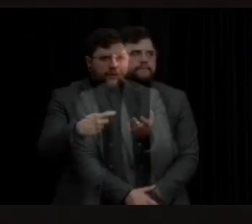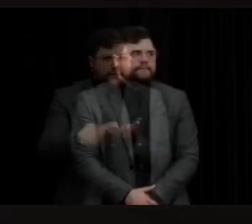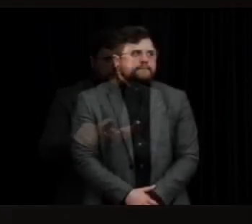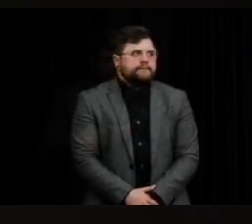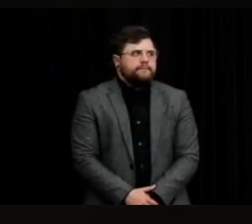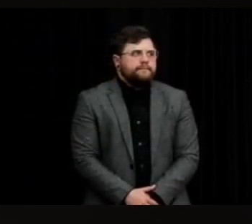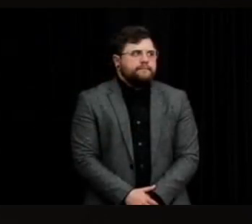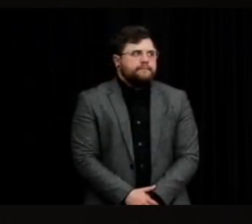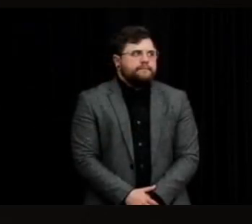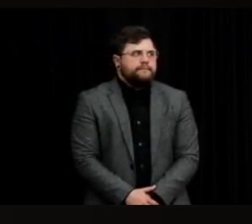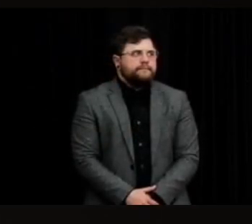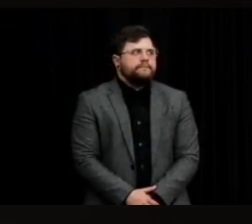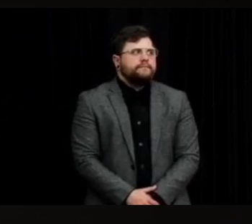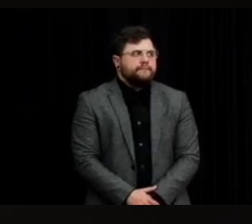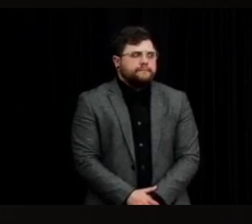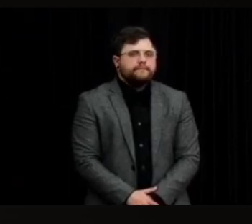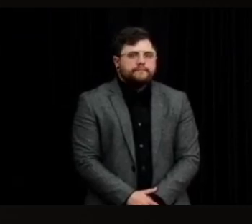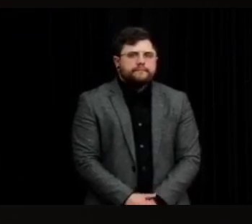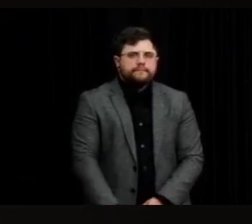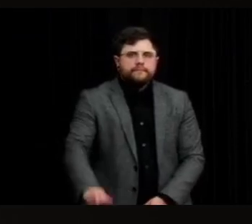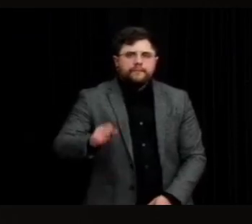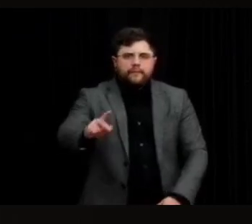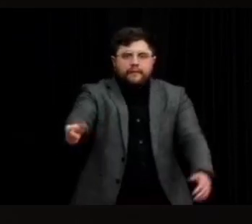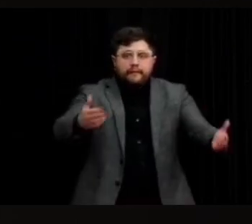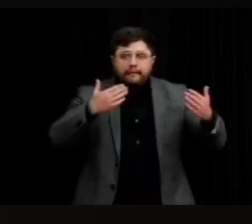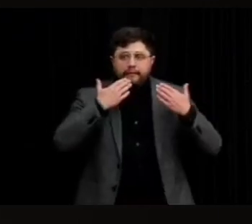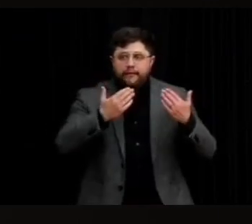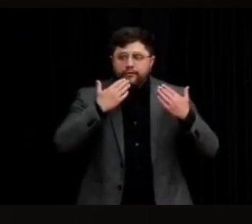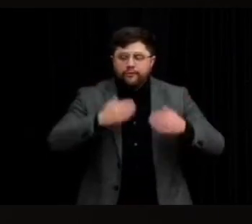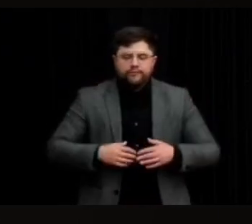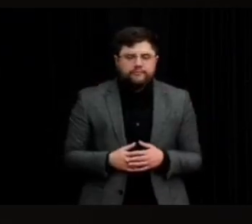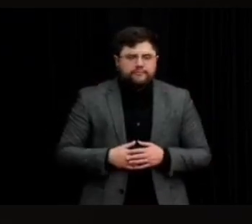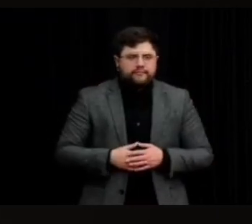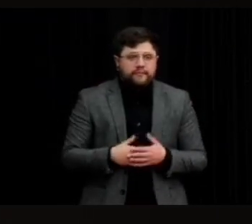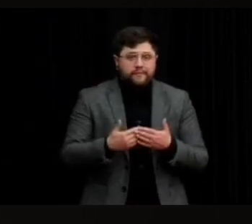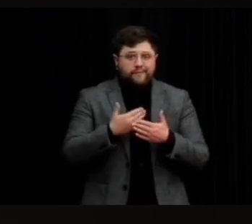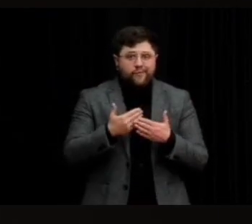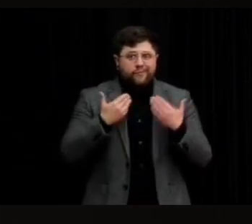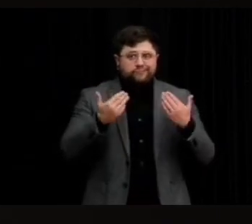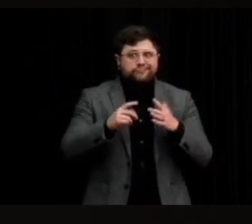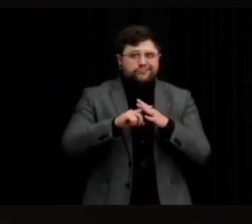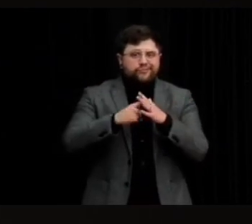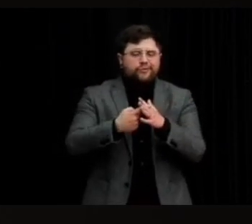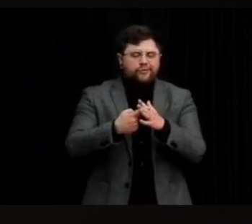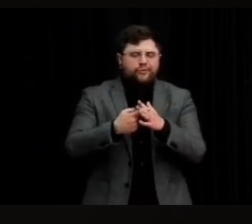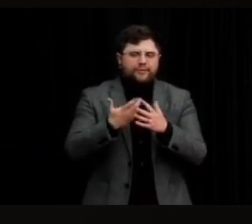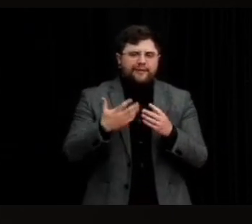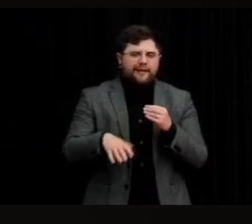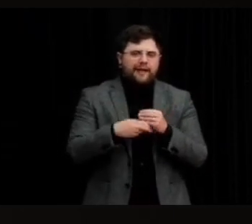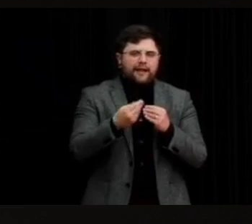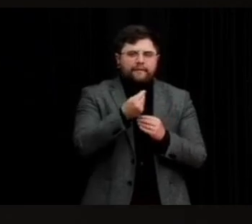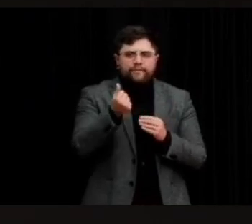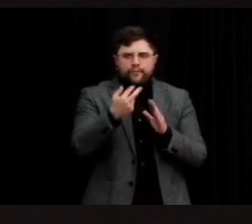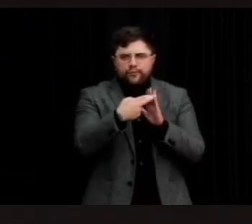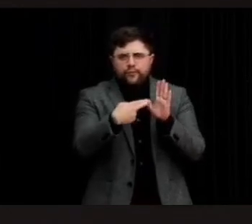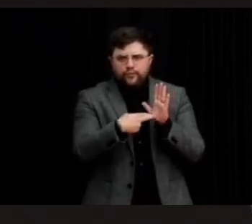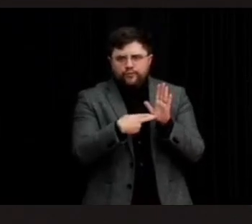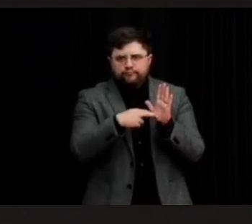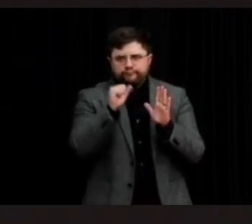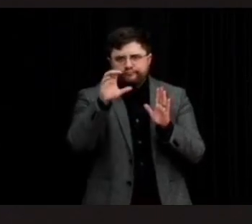discussion. Okay, thank you everyone. Before we get started, I would like to add a few ground